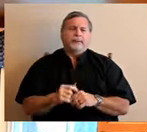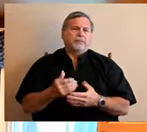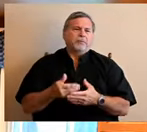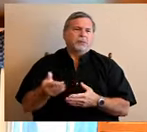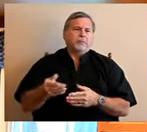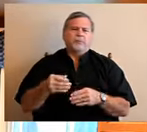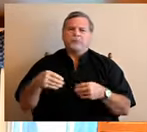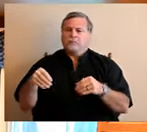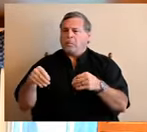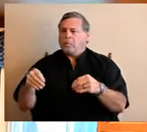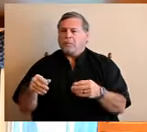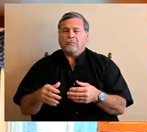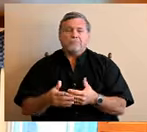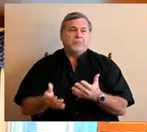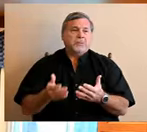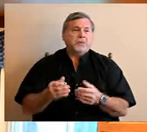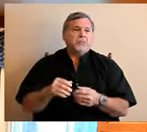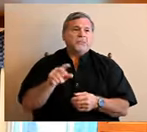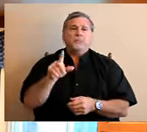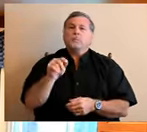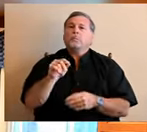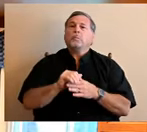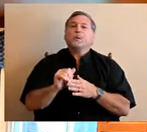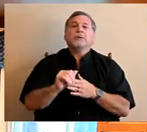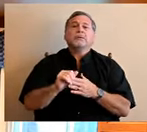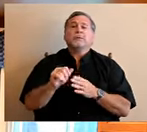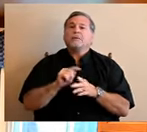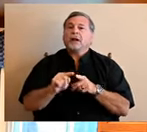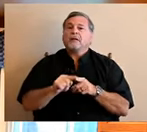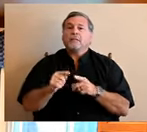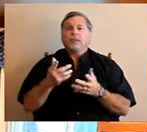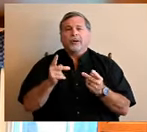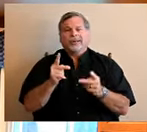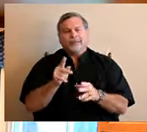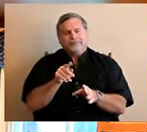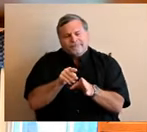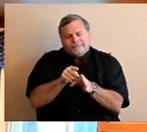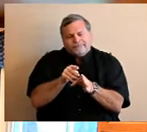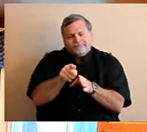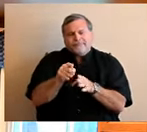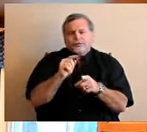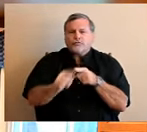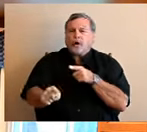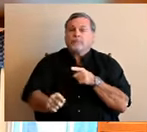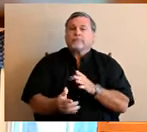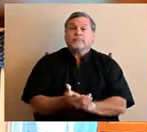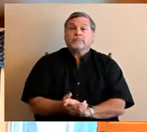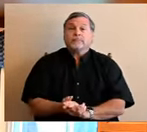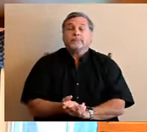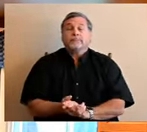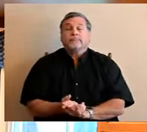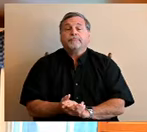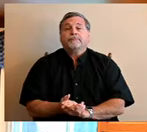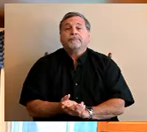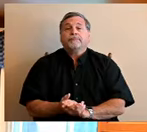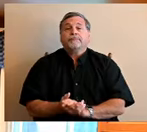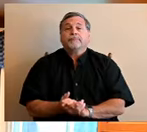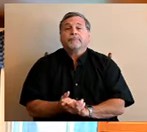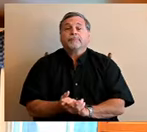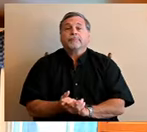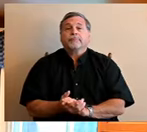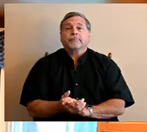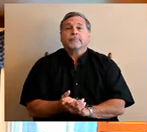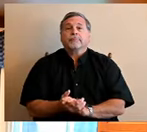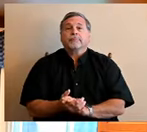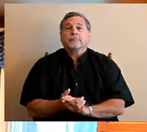stores. Could be a $20 knife. You just want it to keep a good edge, okay, to be sharp. But you can